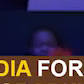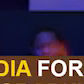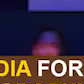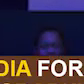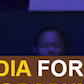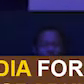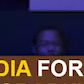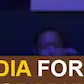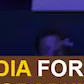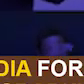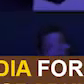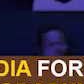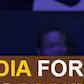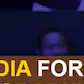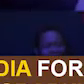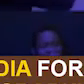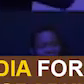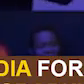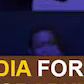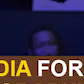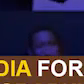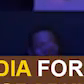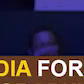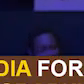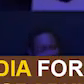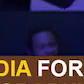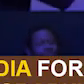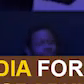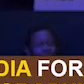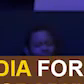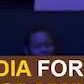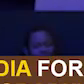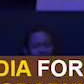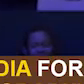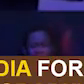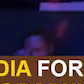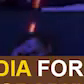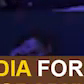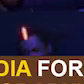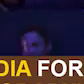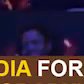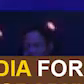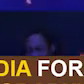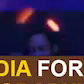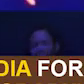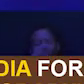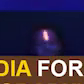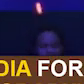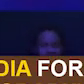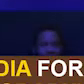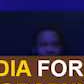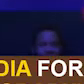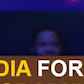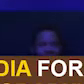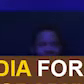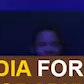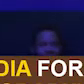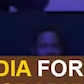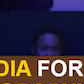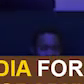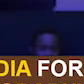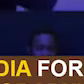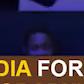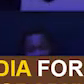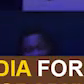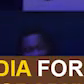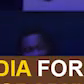just the son of Jesus. And ne papa nso edi Yesu nti ba Yesu no chese Yesu ba. He has another name called Elimas. Or